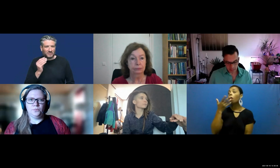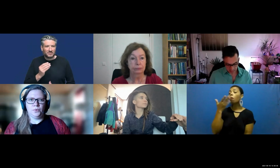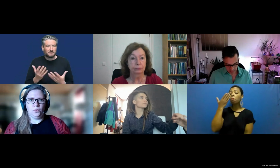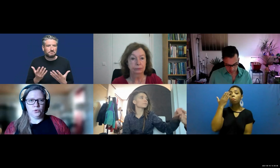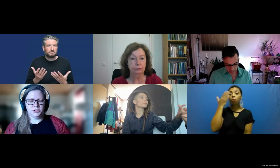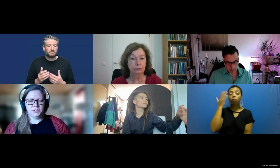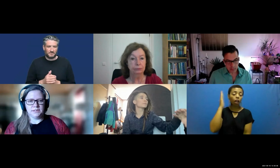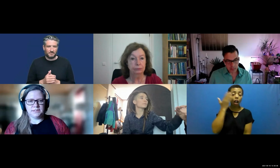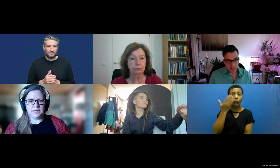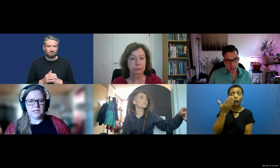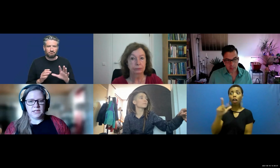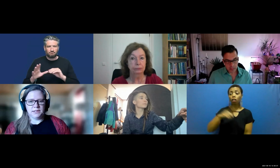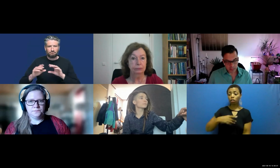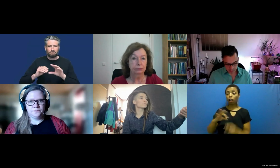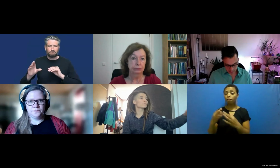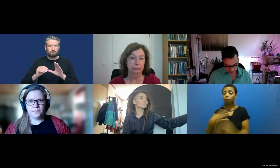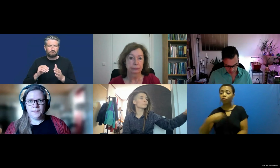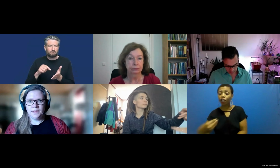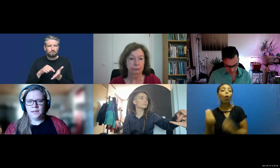of support is needed.